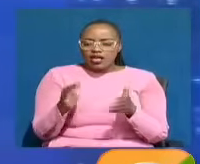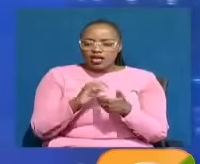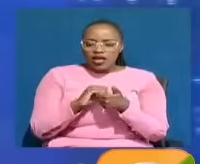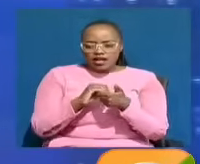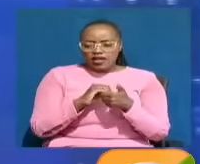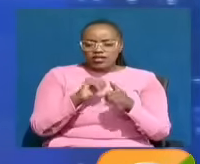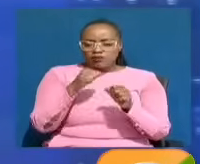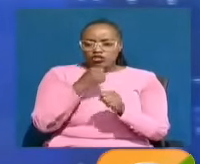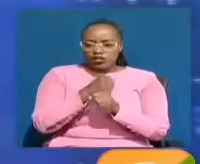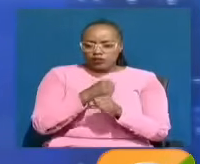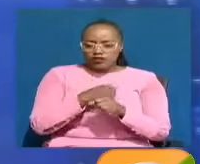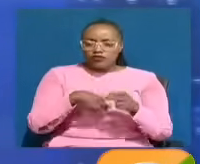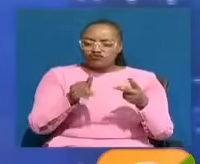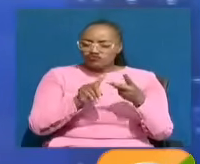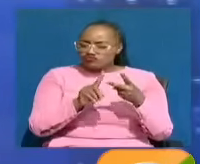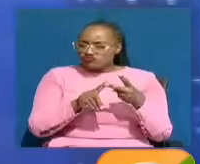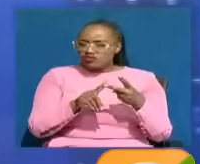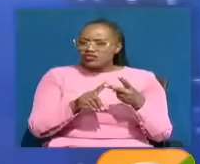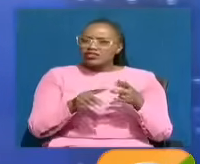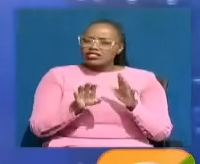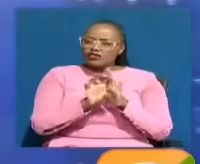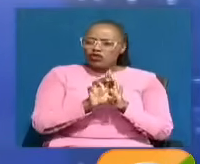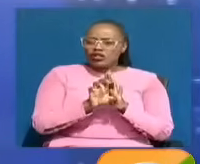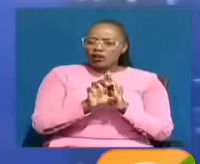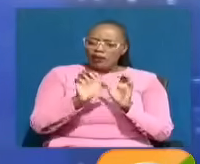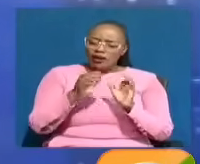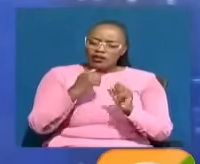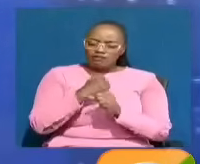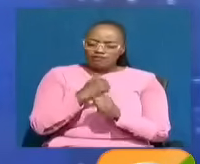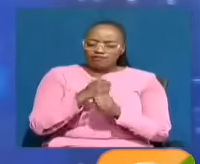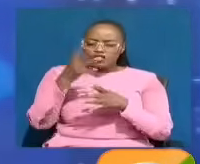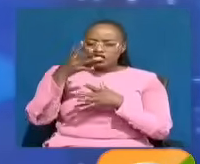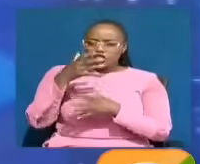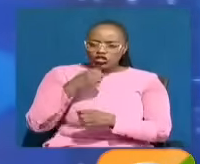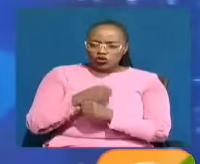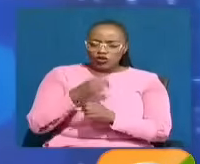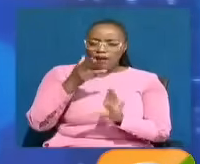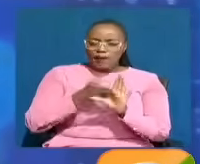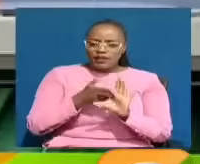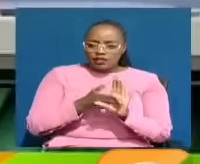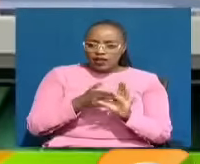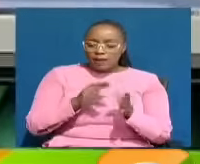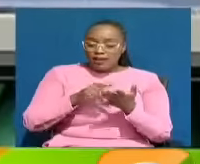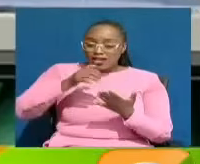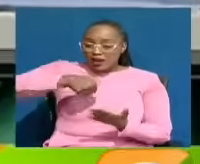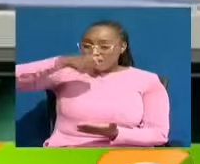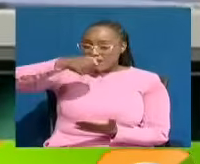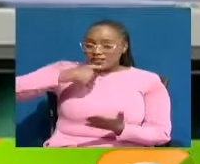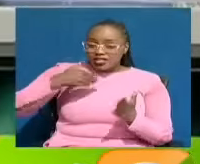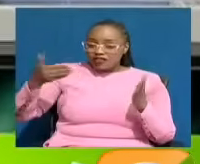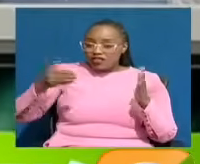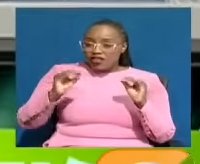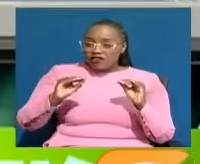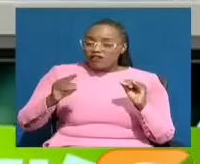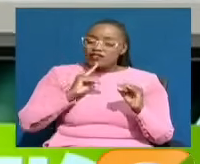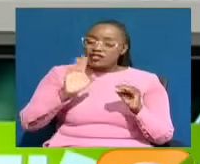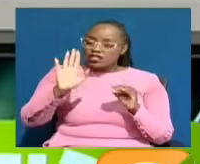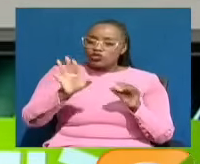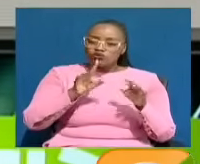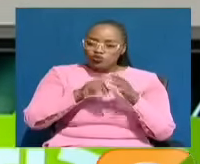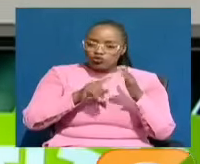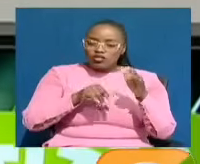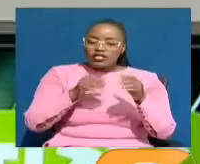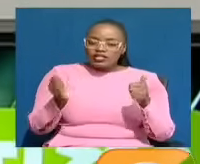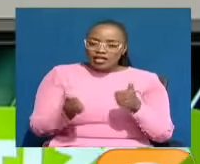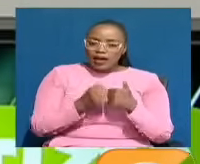engagements. We've also been able, for example, to do some of the stakeholder participation. So there is no budget? Because let me tell you what has happened and